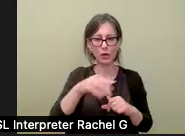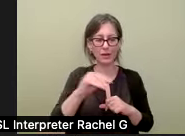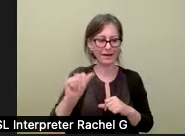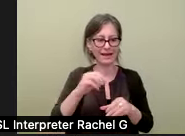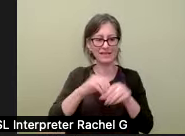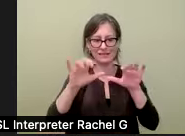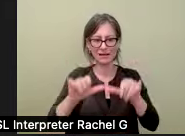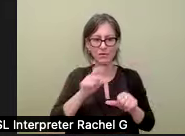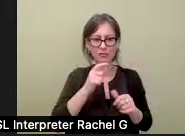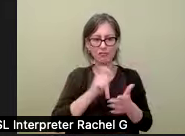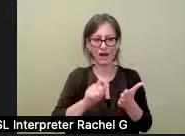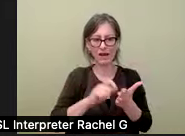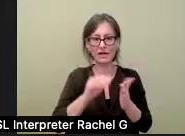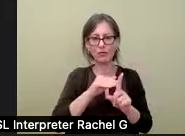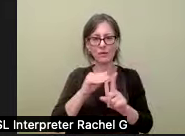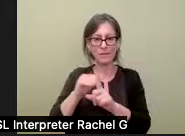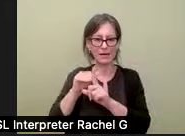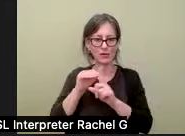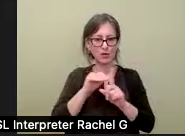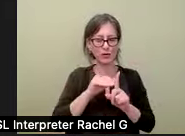for there. Just a reminder that